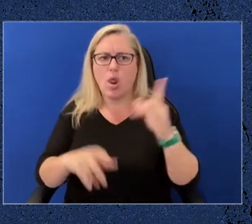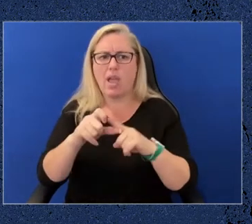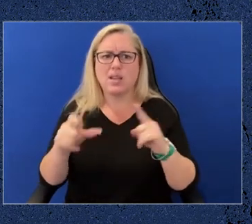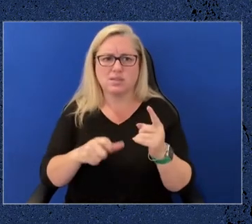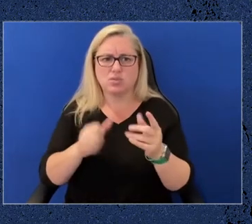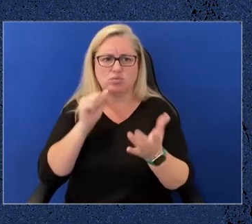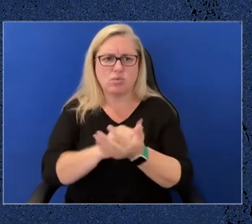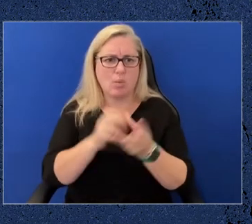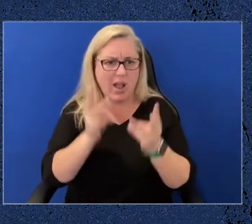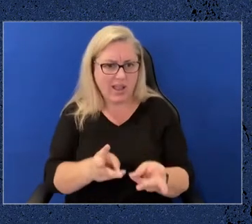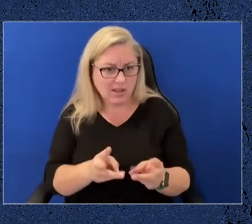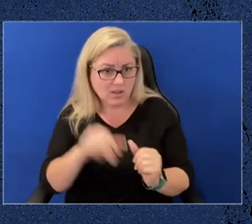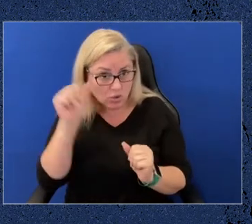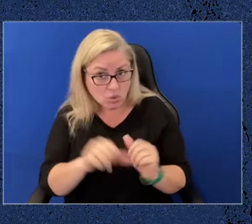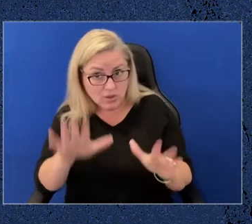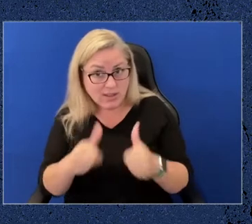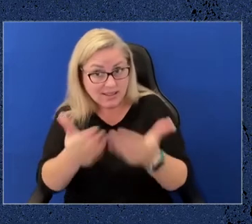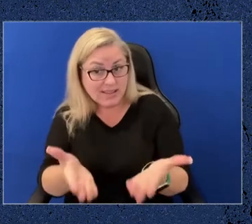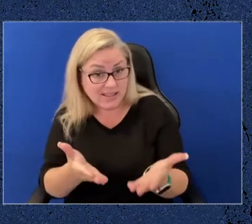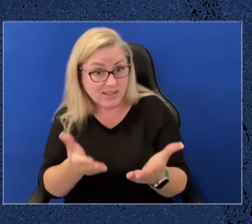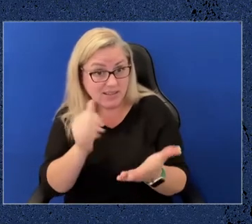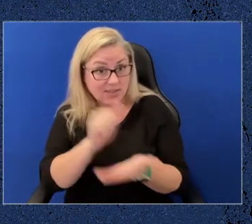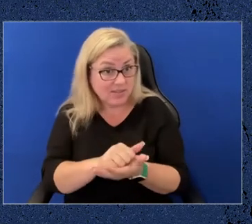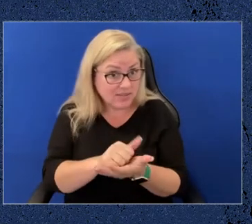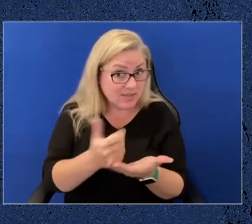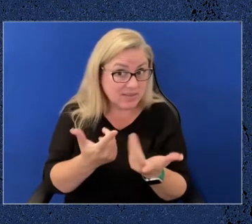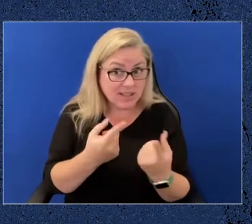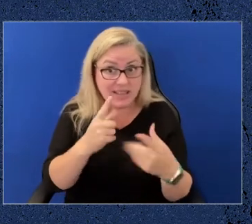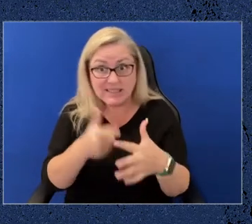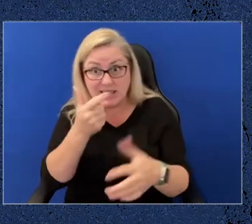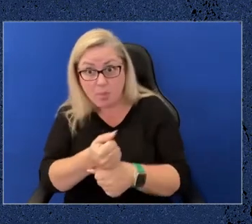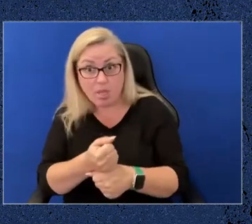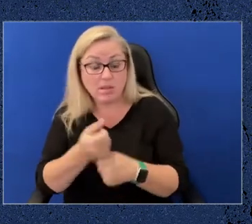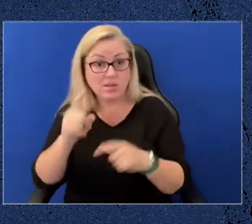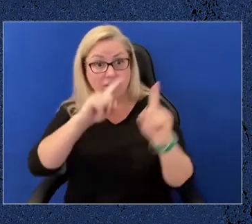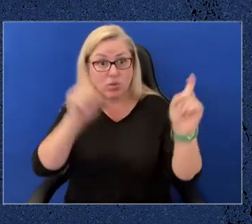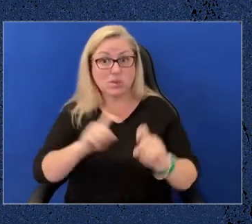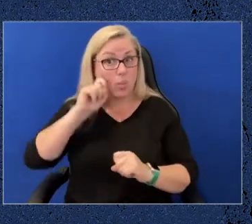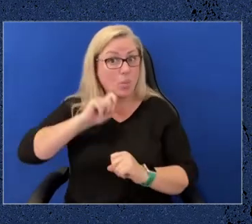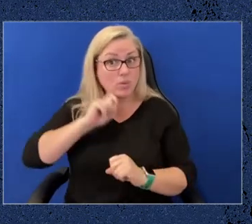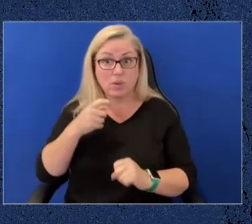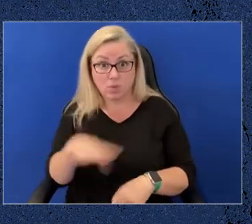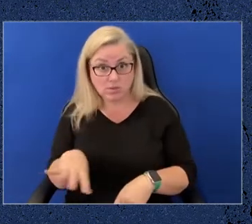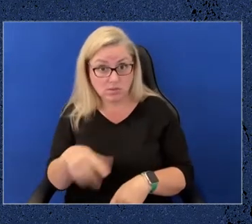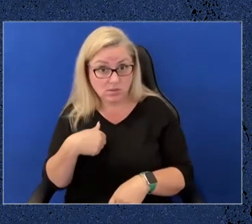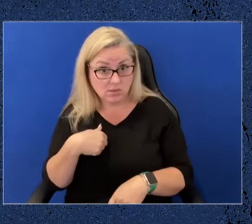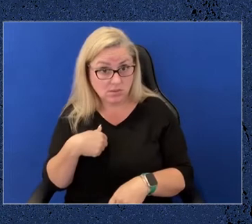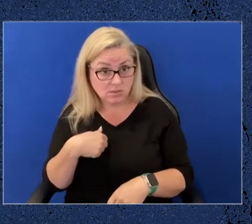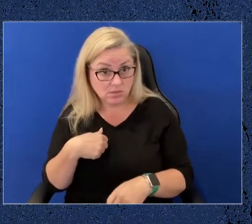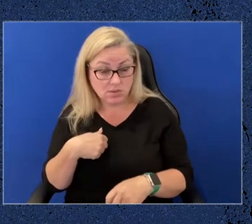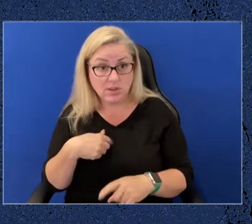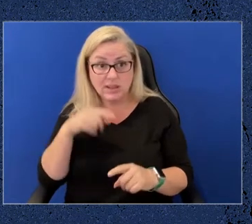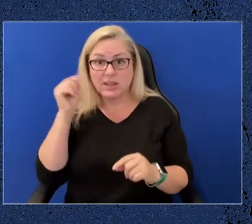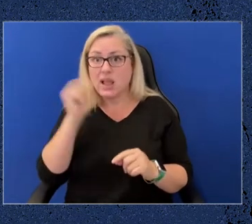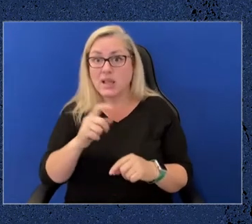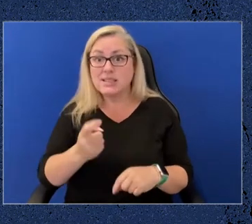Do I need to give any more examples of what's wrong with stormwater? So I know, I mean, obviously we've put a lot of concrete lining down the... And that just